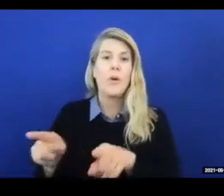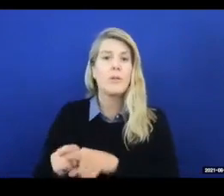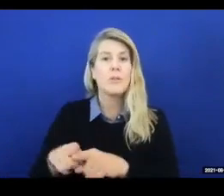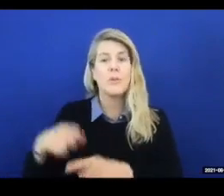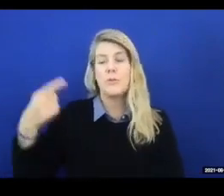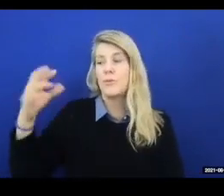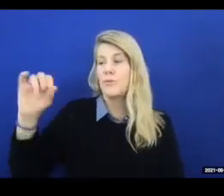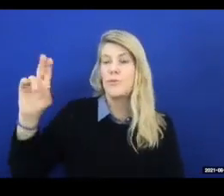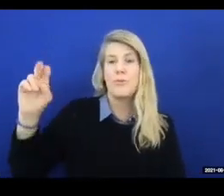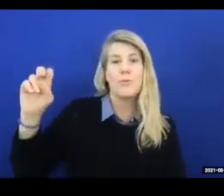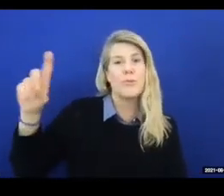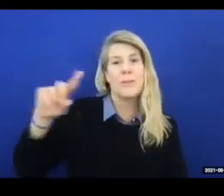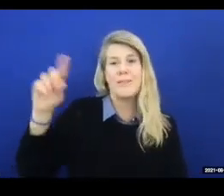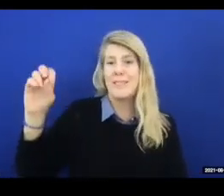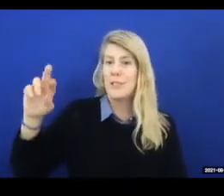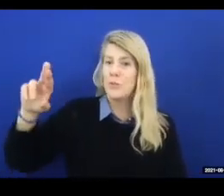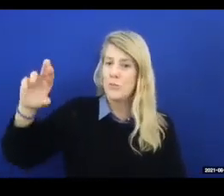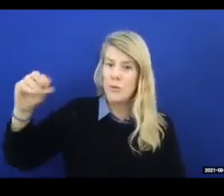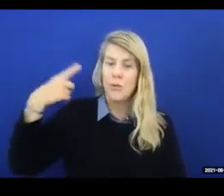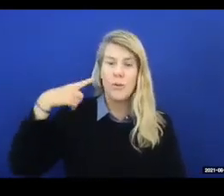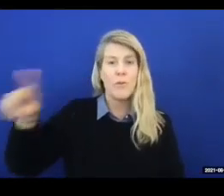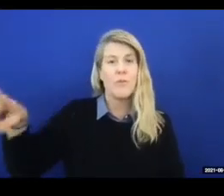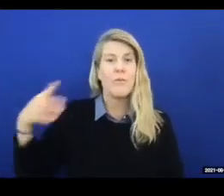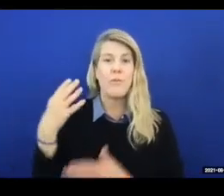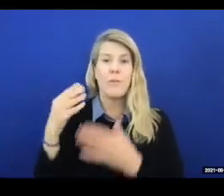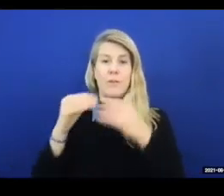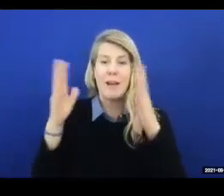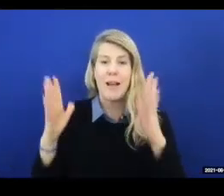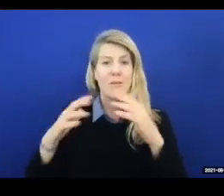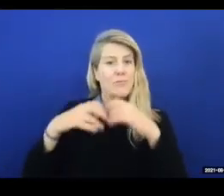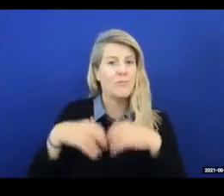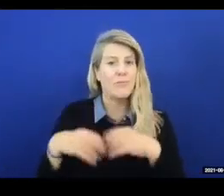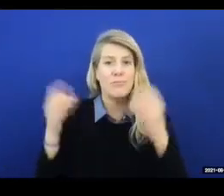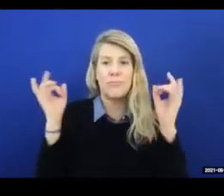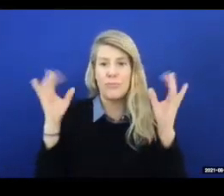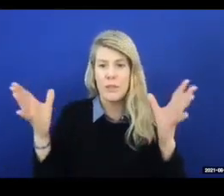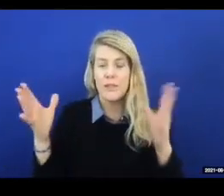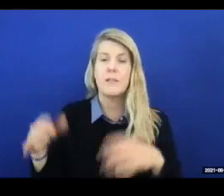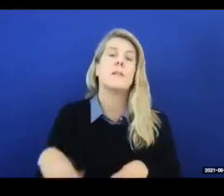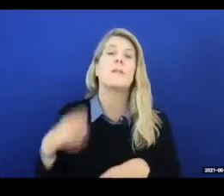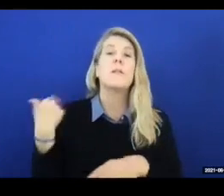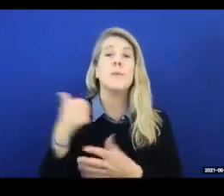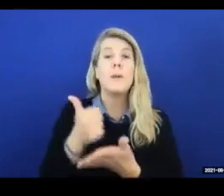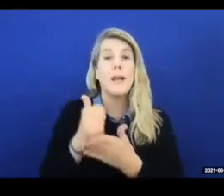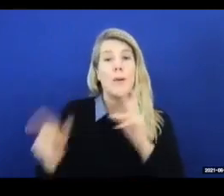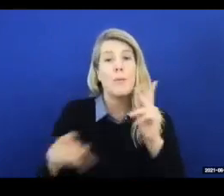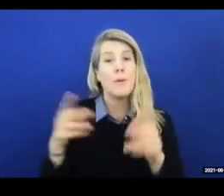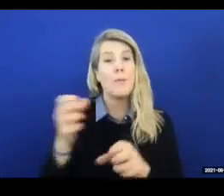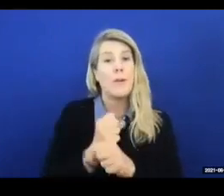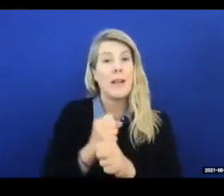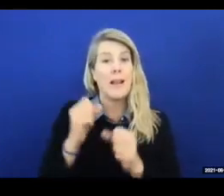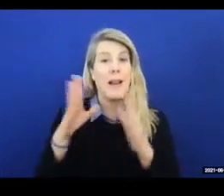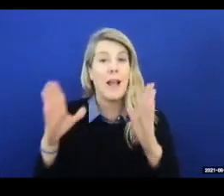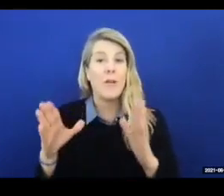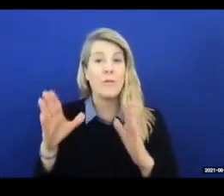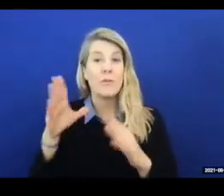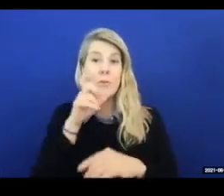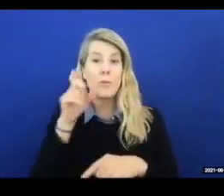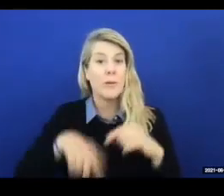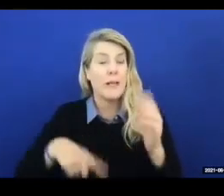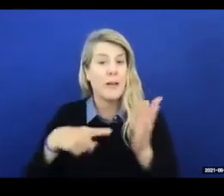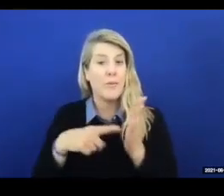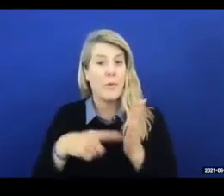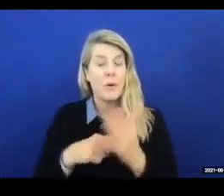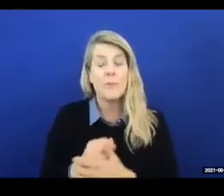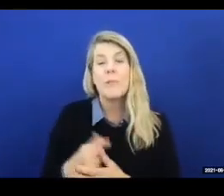ground zero in the housing crisis, financing thousands of units of affordable housing in California each year.